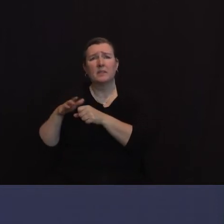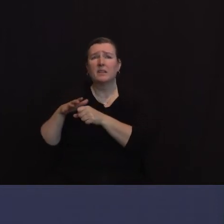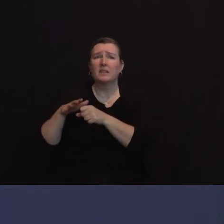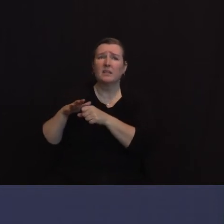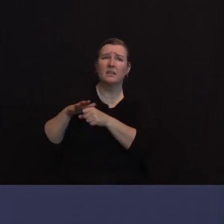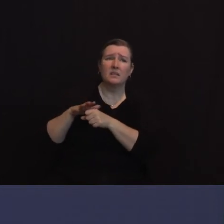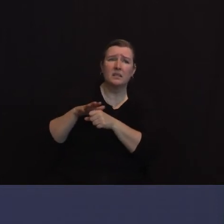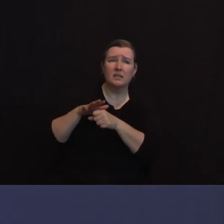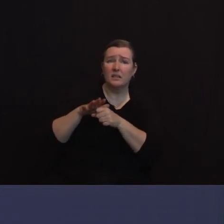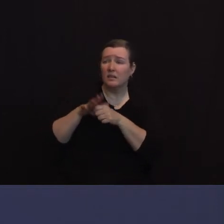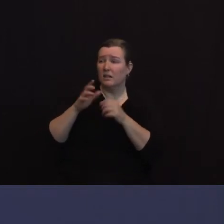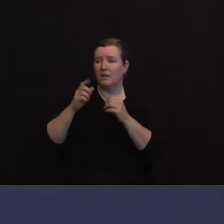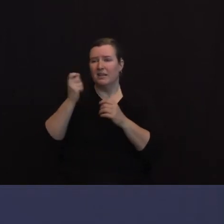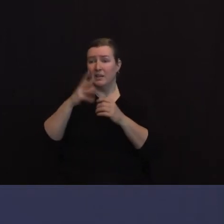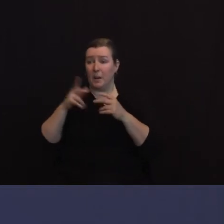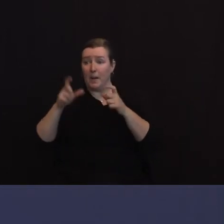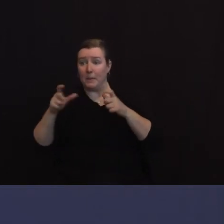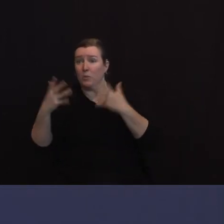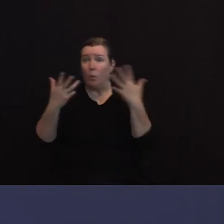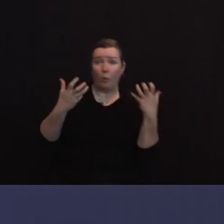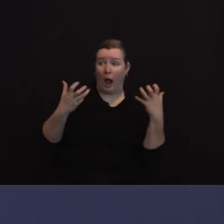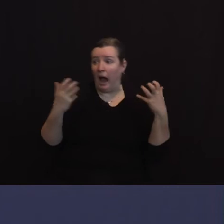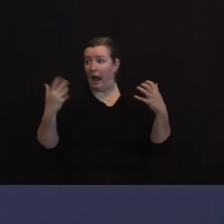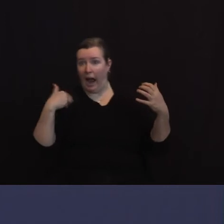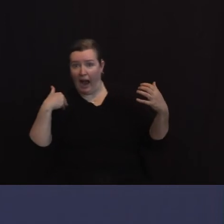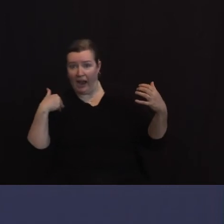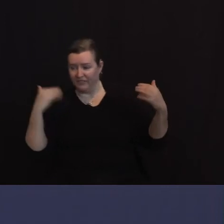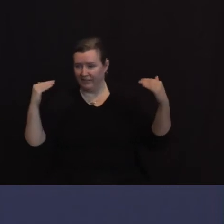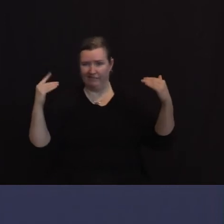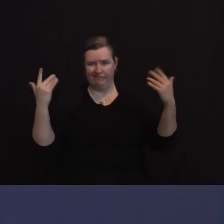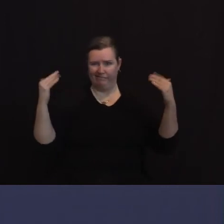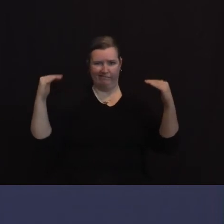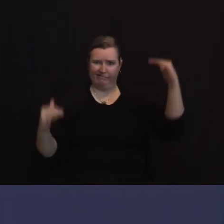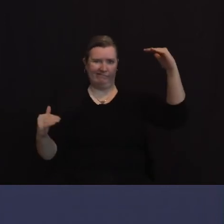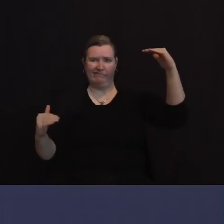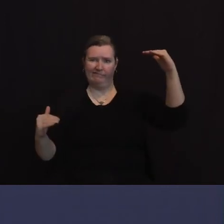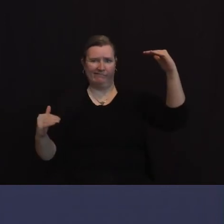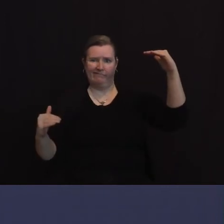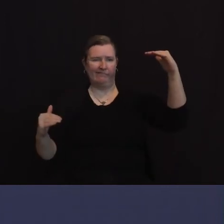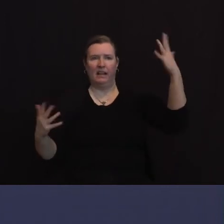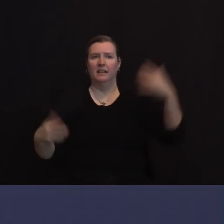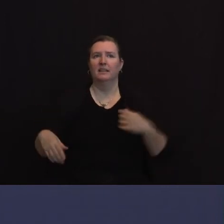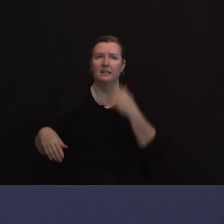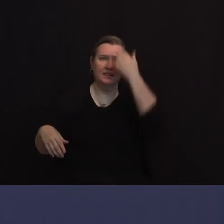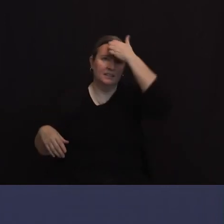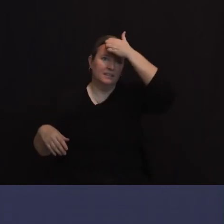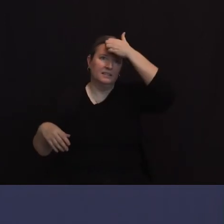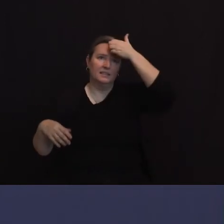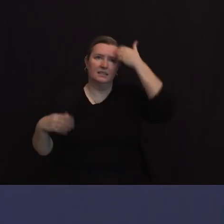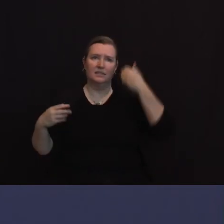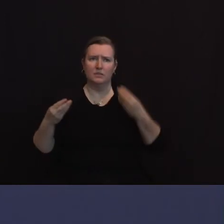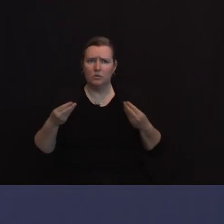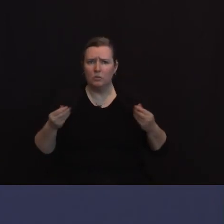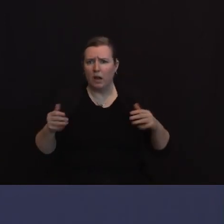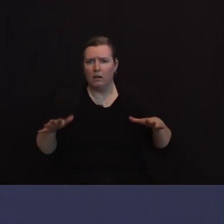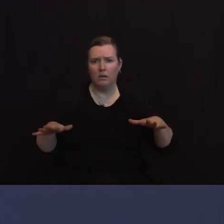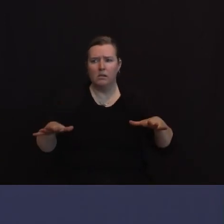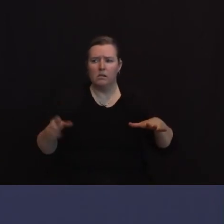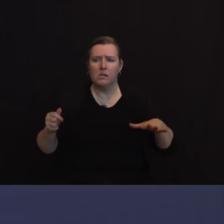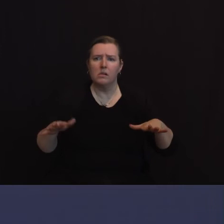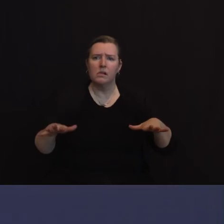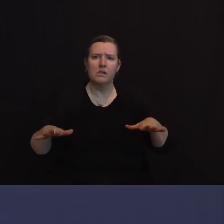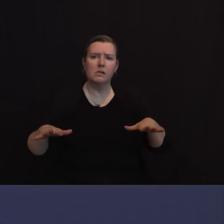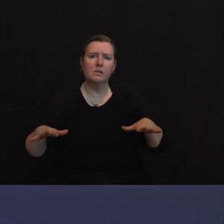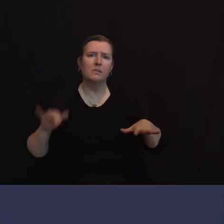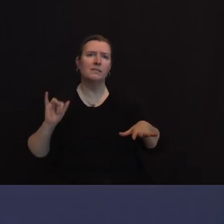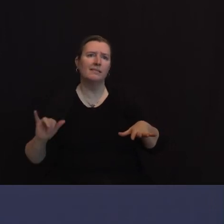the ground is beginning to shift potentially into a better place. And we've had incremental improvements. The Biden team have done a great